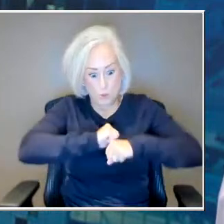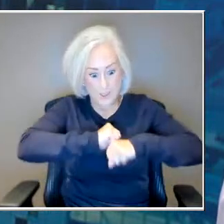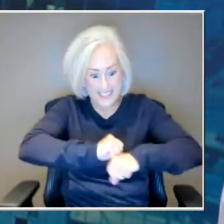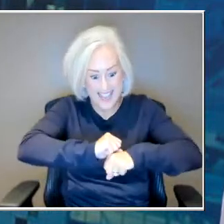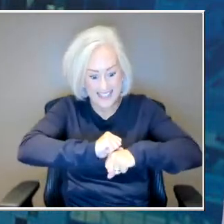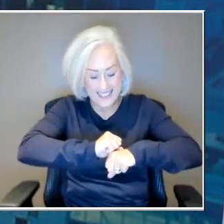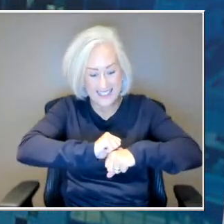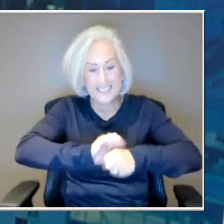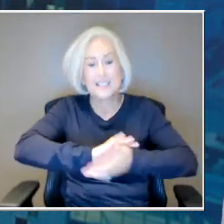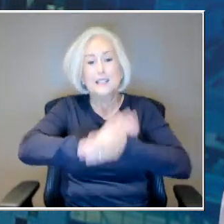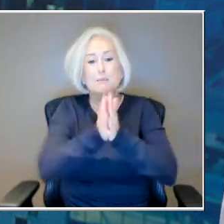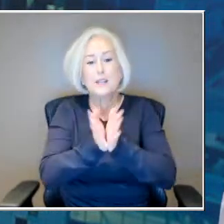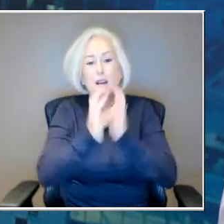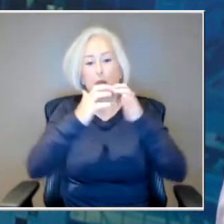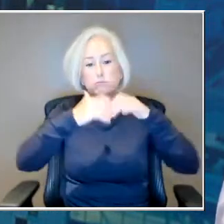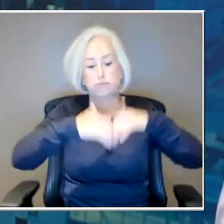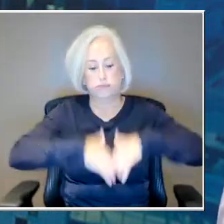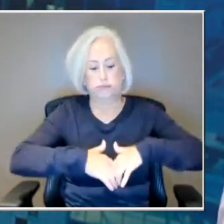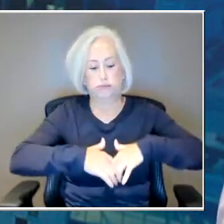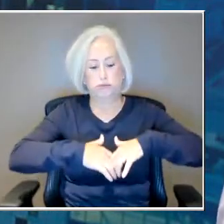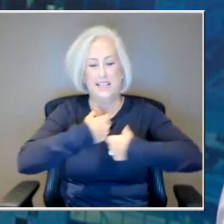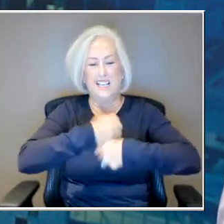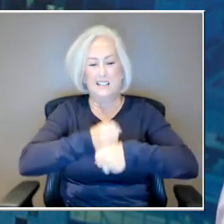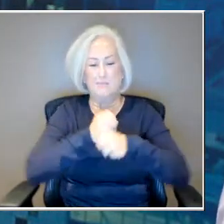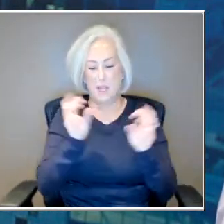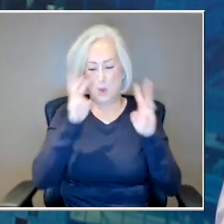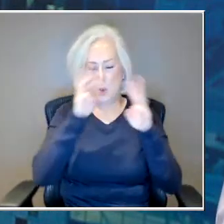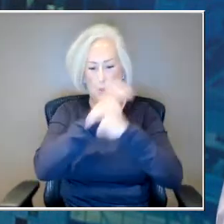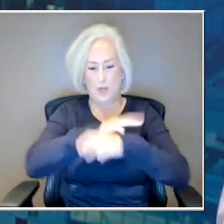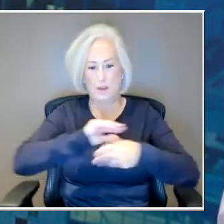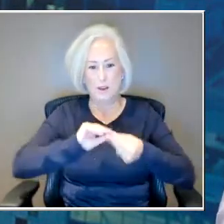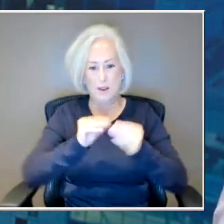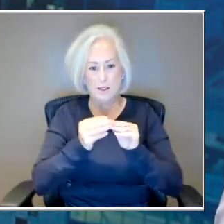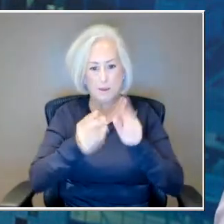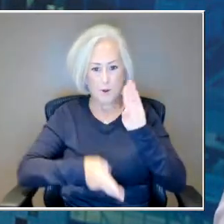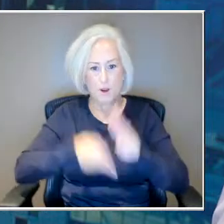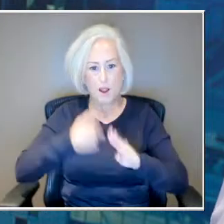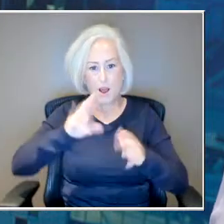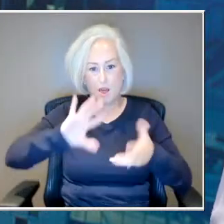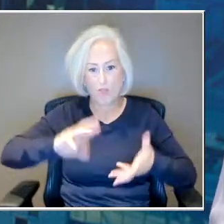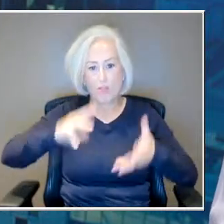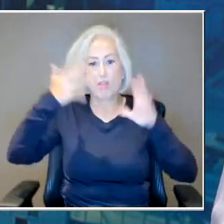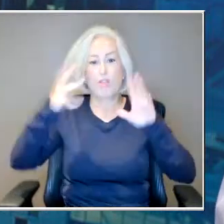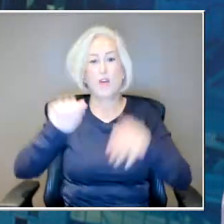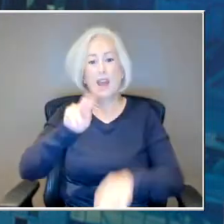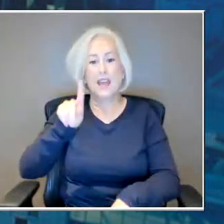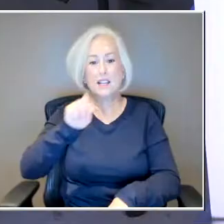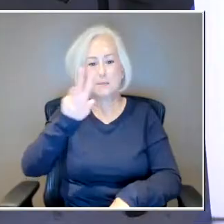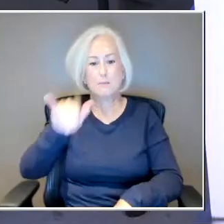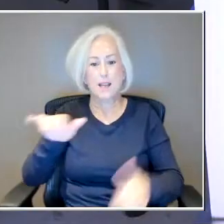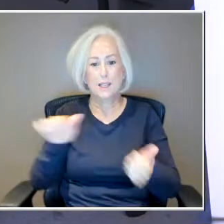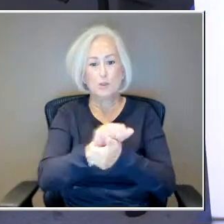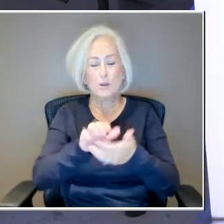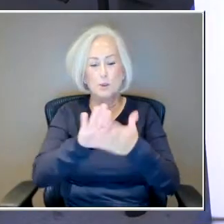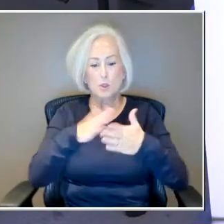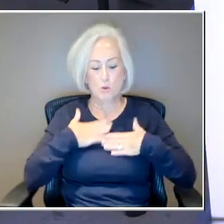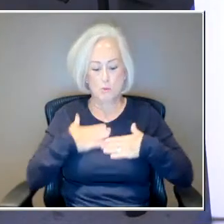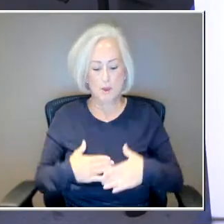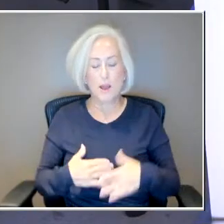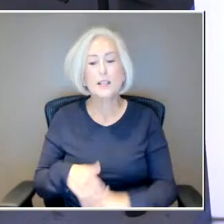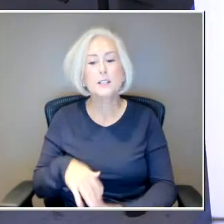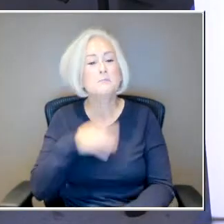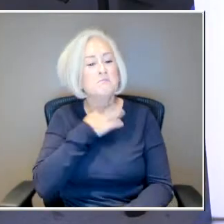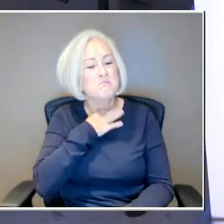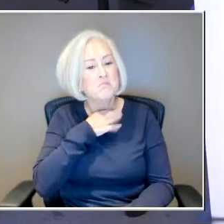and start producing these weird number of highly defective antibodies to cause damages in your body. Historically, has it been pretty tough